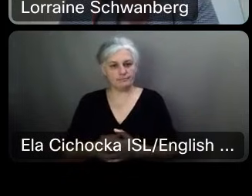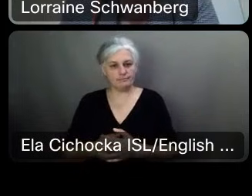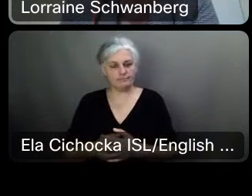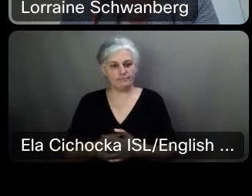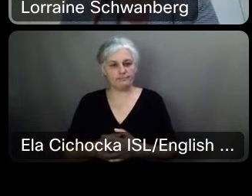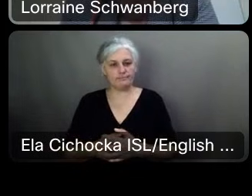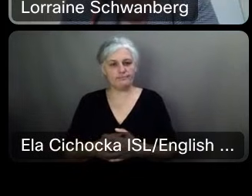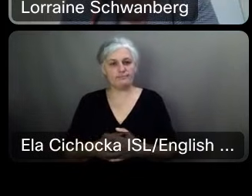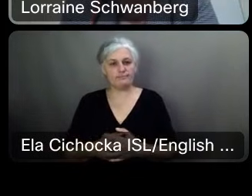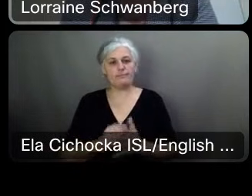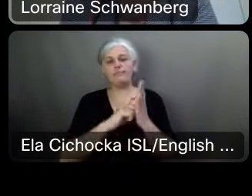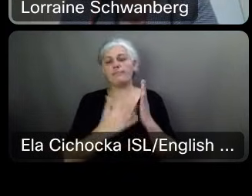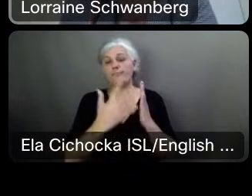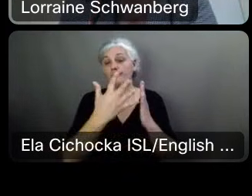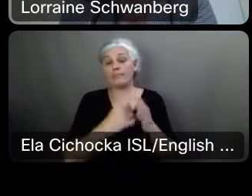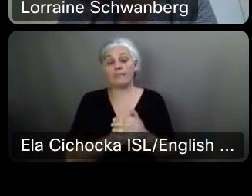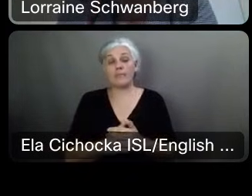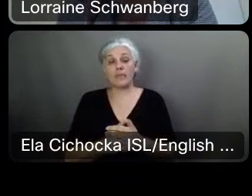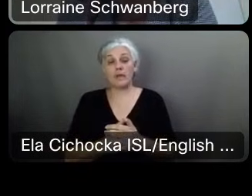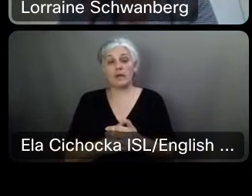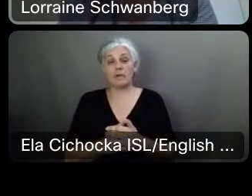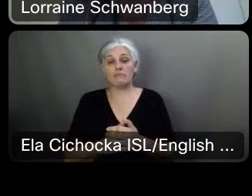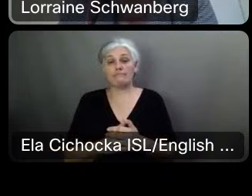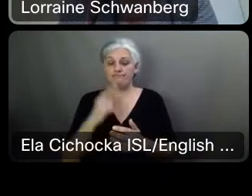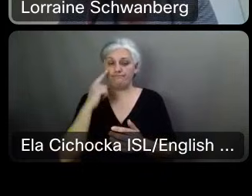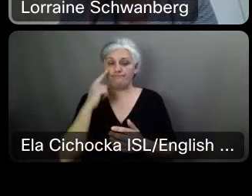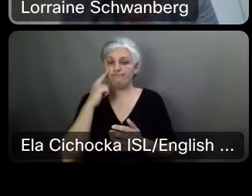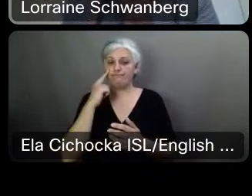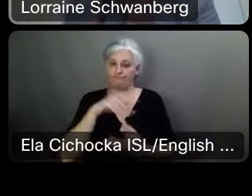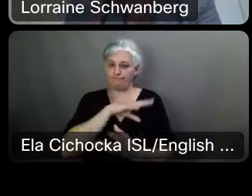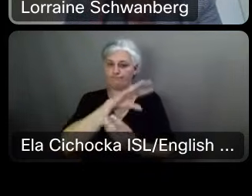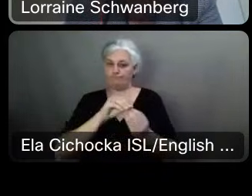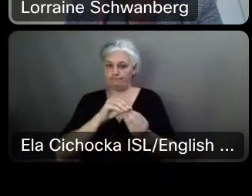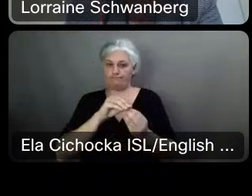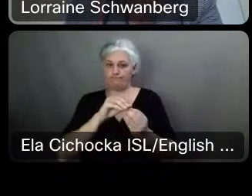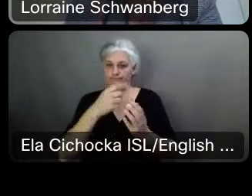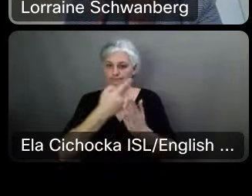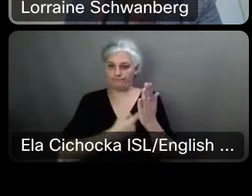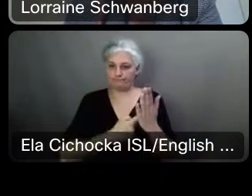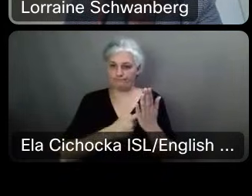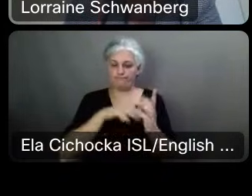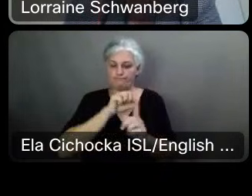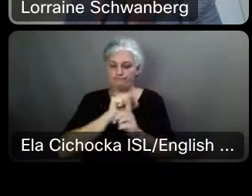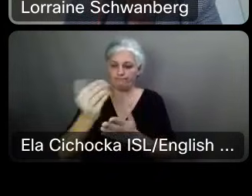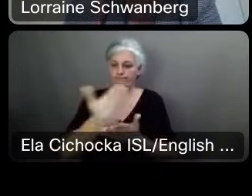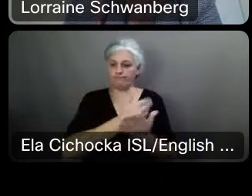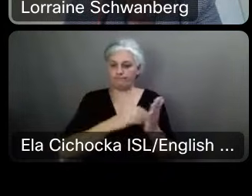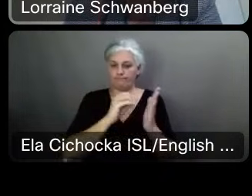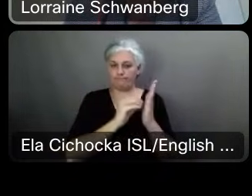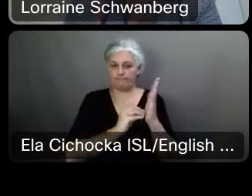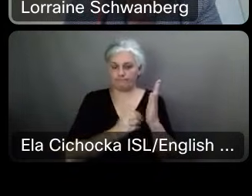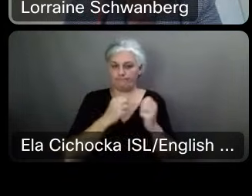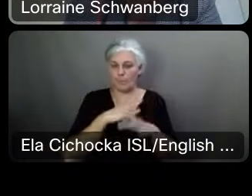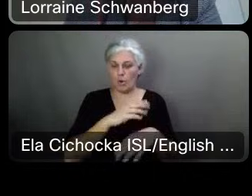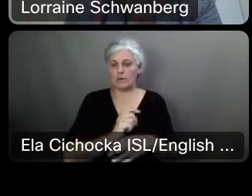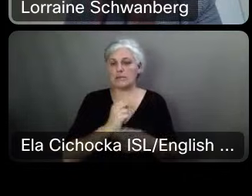Section 5. So we think, look, it is a comprehensive policy. We've captured all the requirements set out